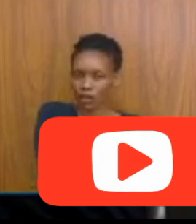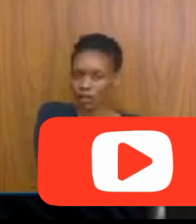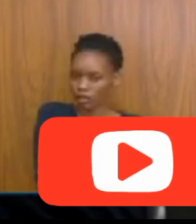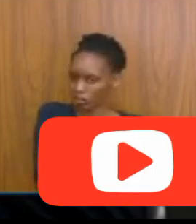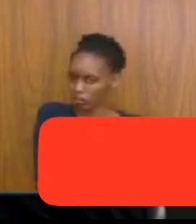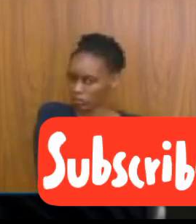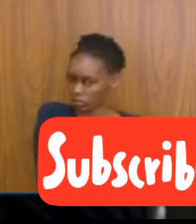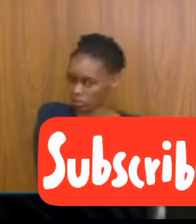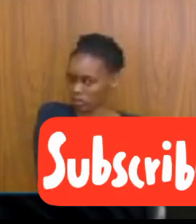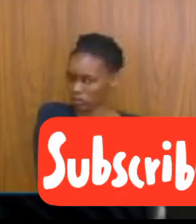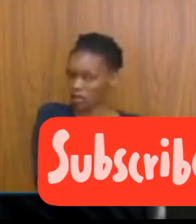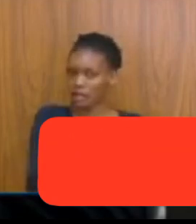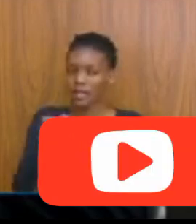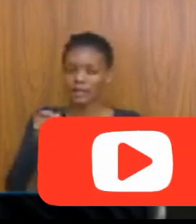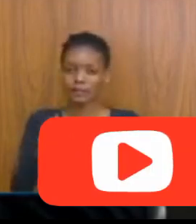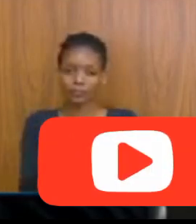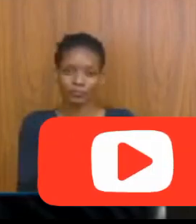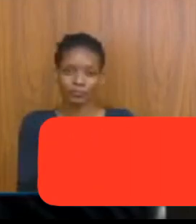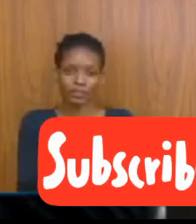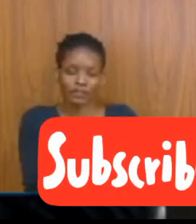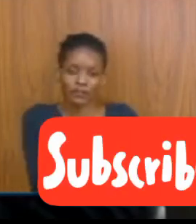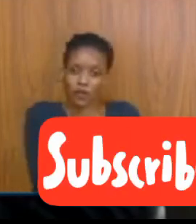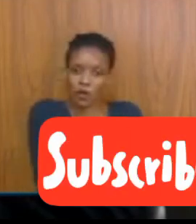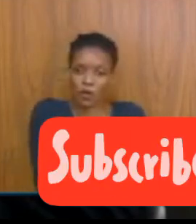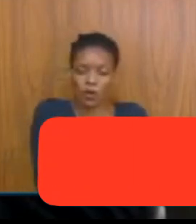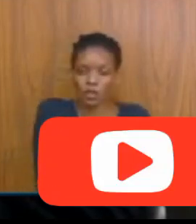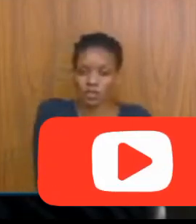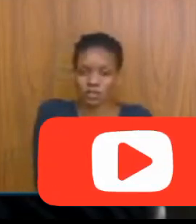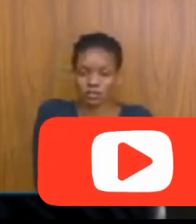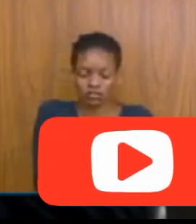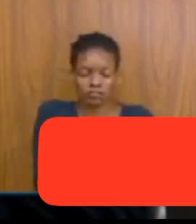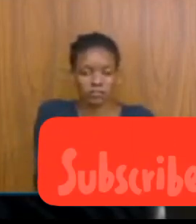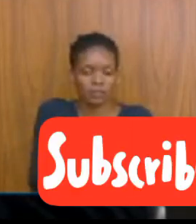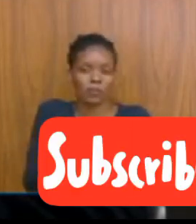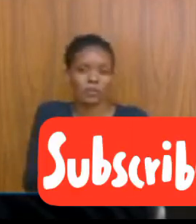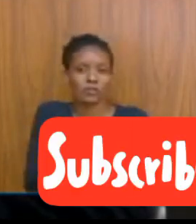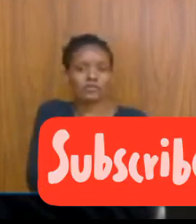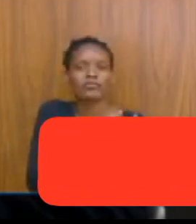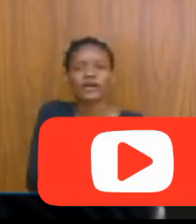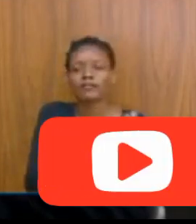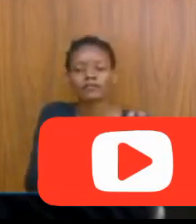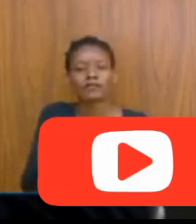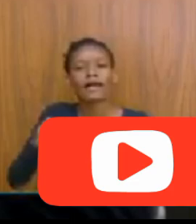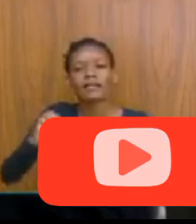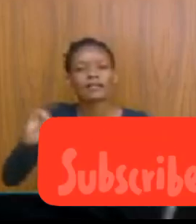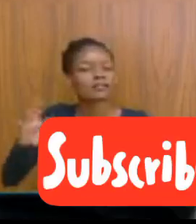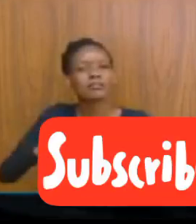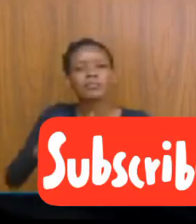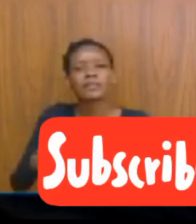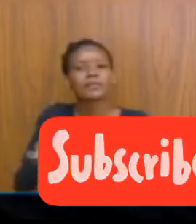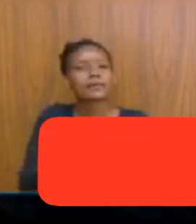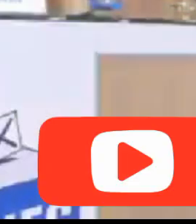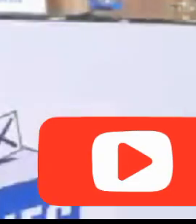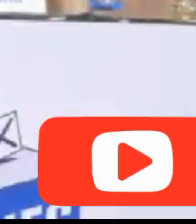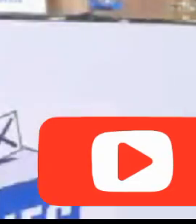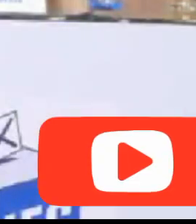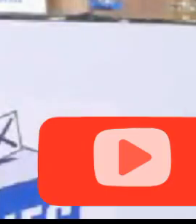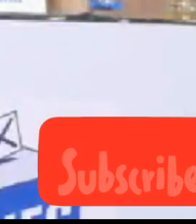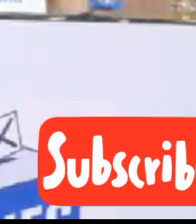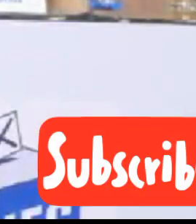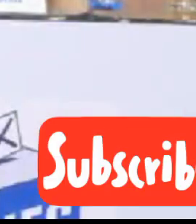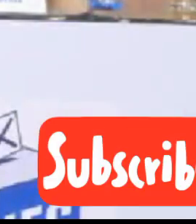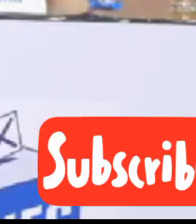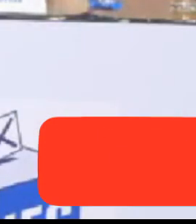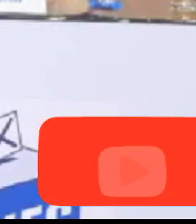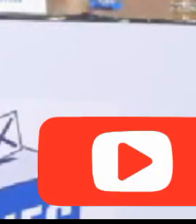If the court rules in favor of the parties, what are the plans from the IEC? Thank you. Peter,